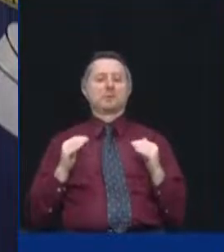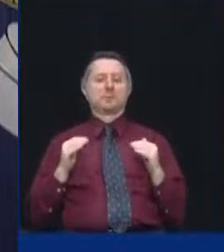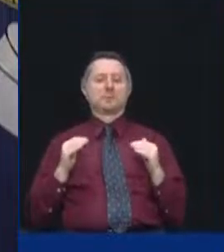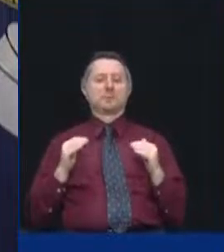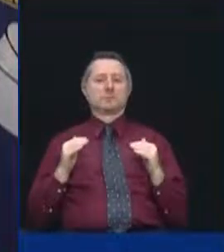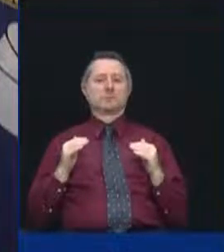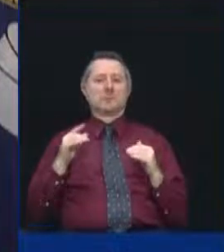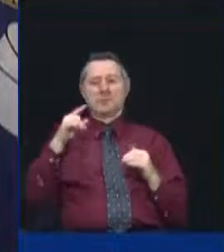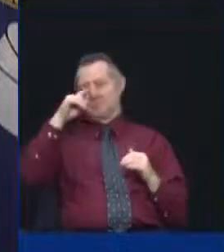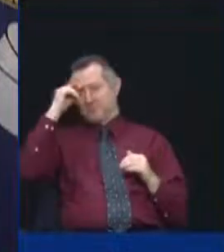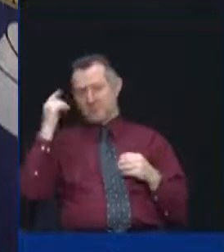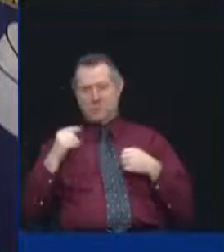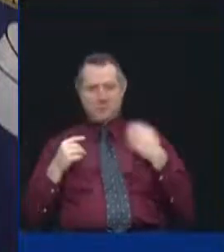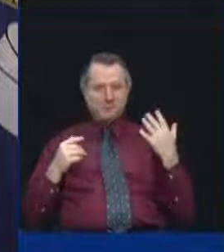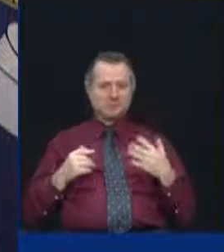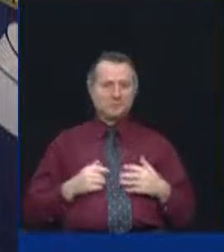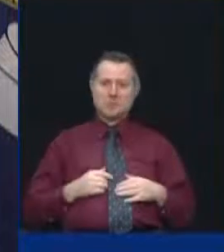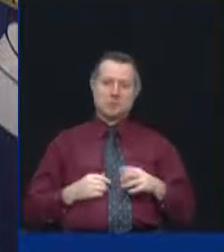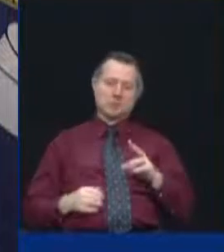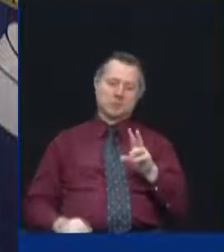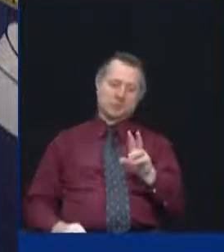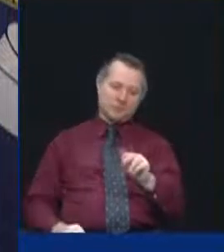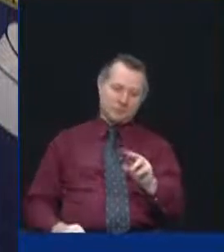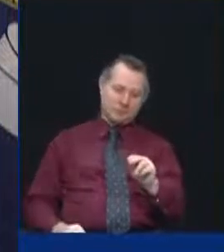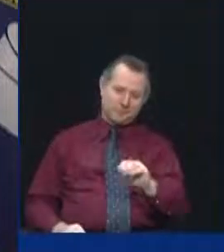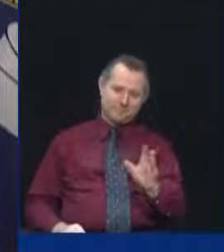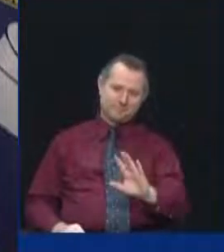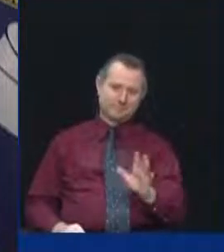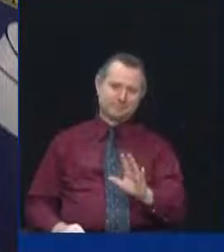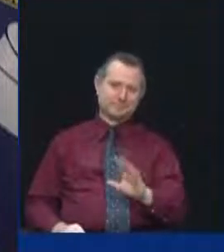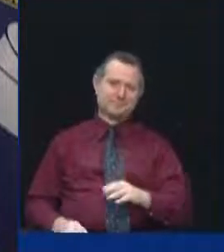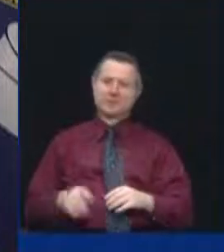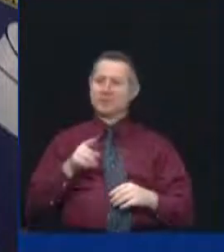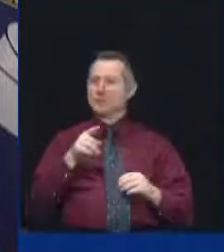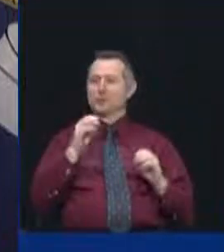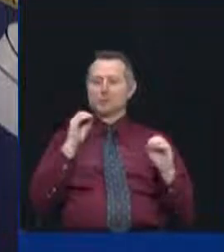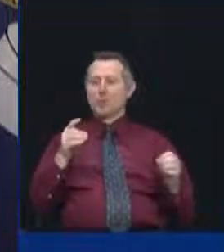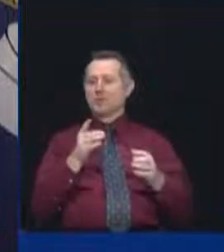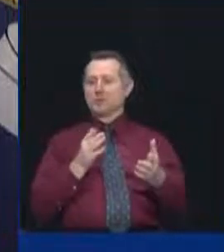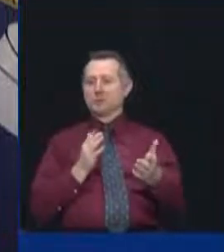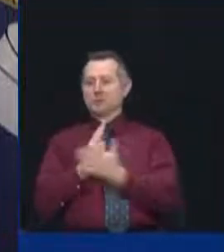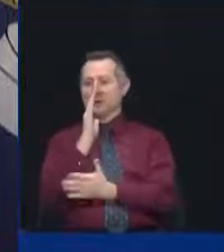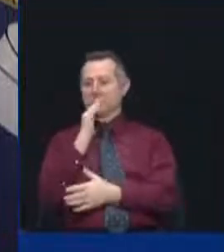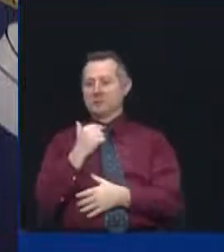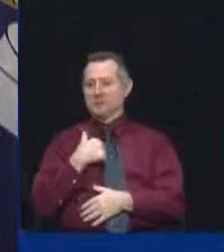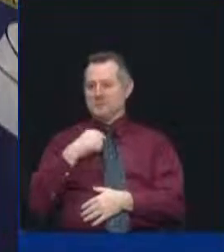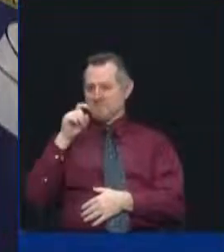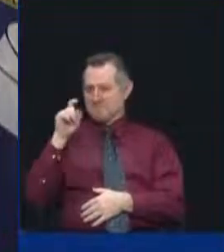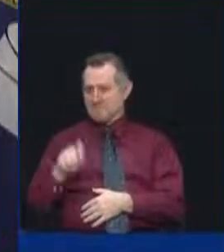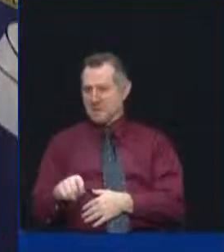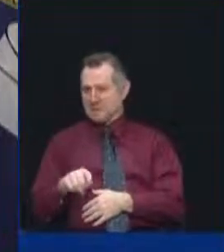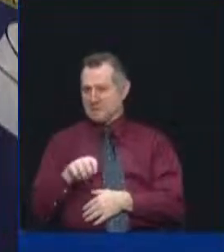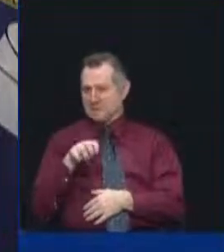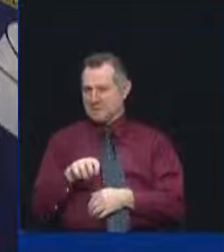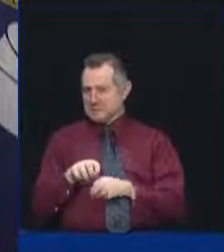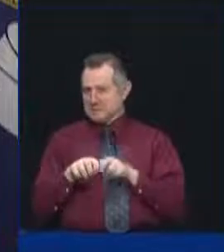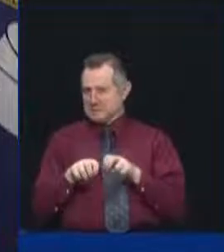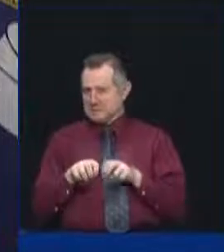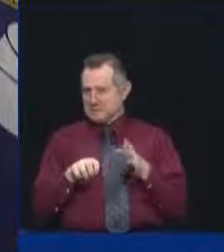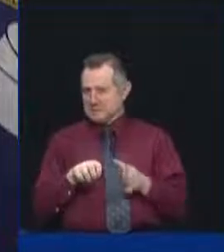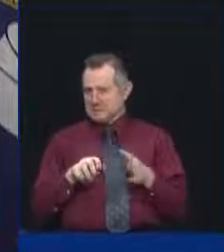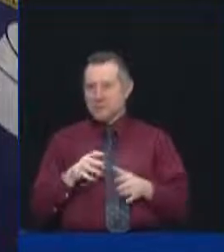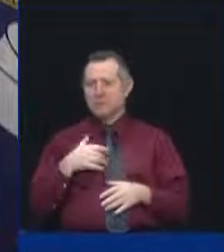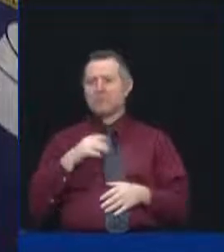right to have to sit next to another person. That's what it comes down to. If you're